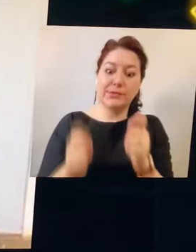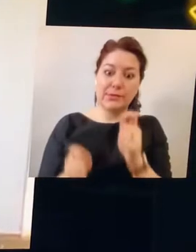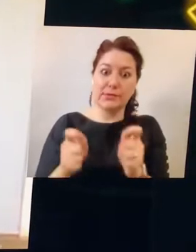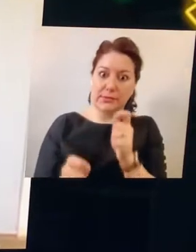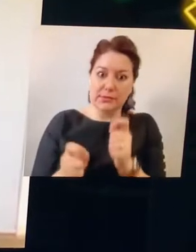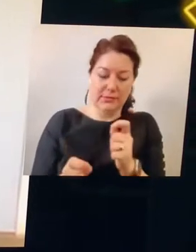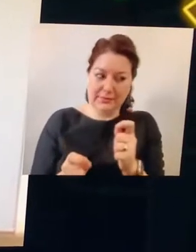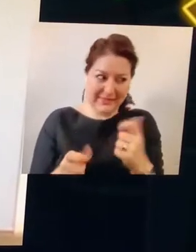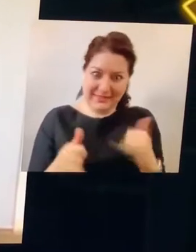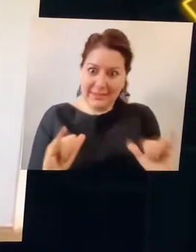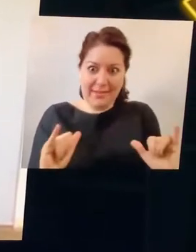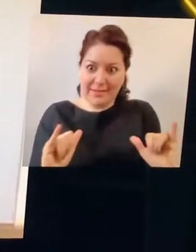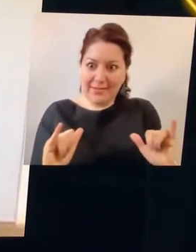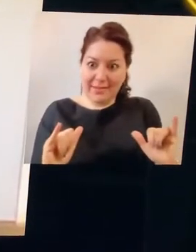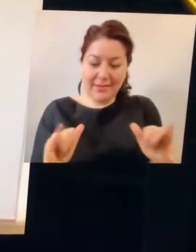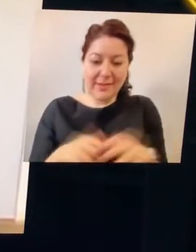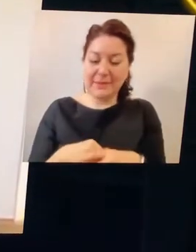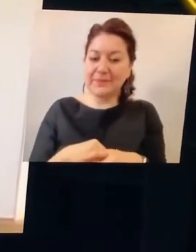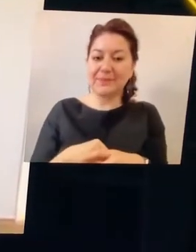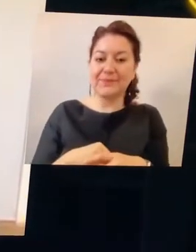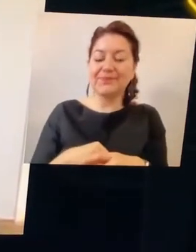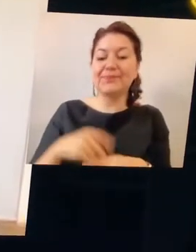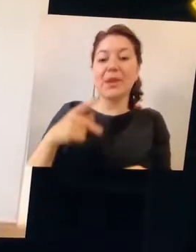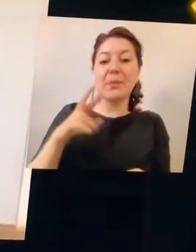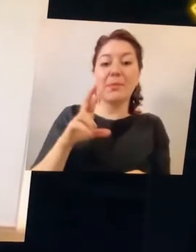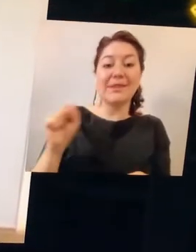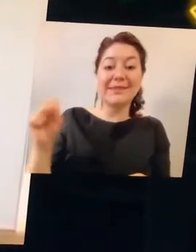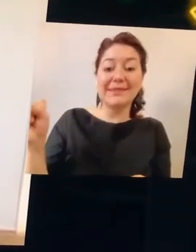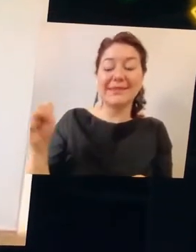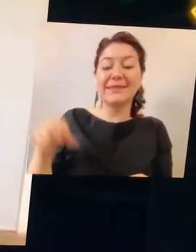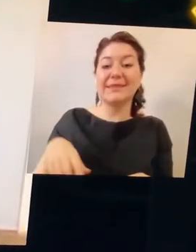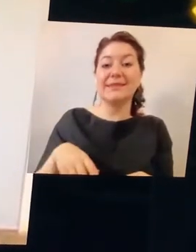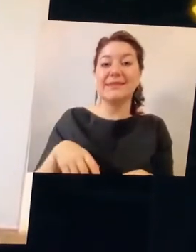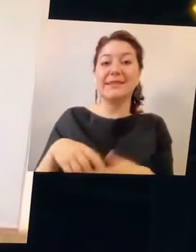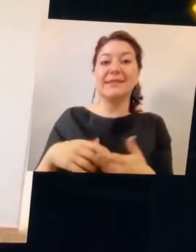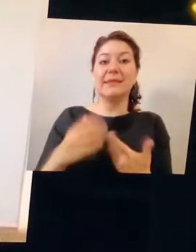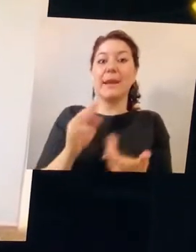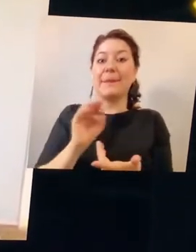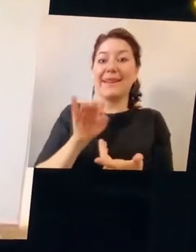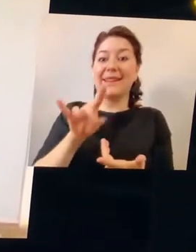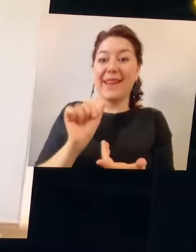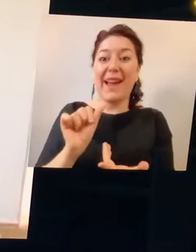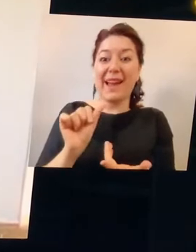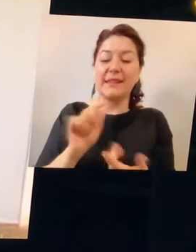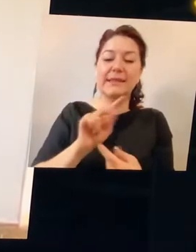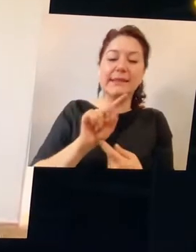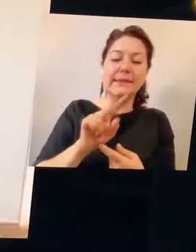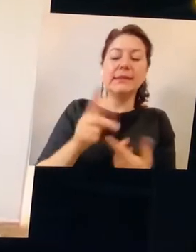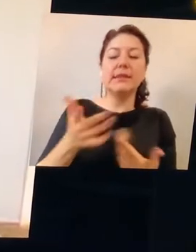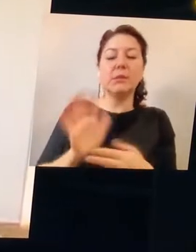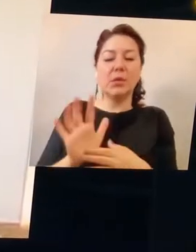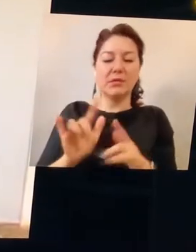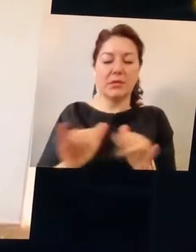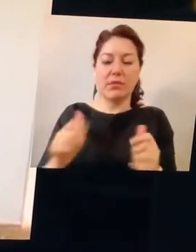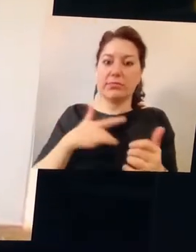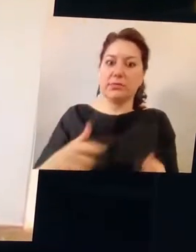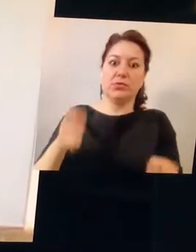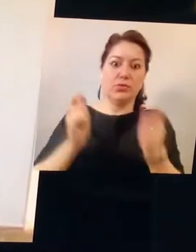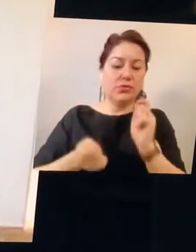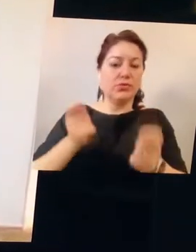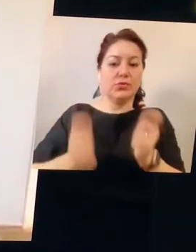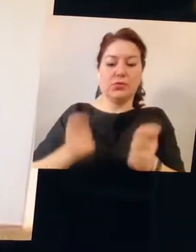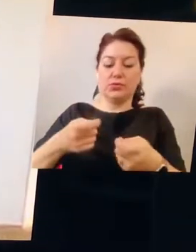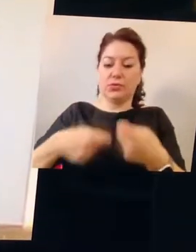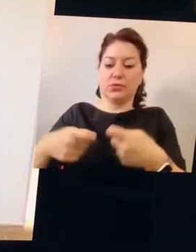Press itself the media itself is constantly changing, and we've seen a lot of the print media has